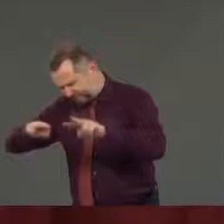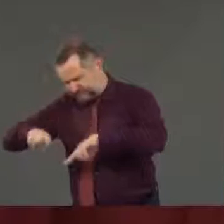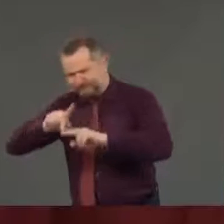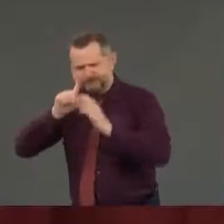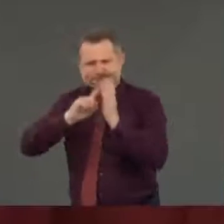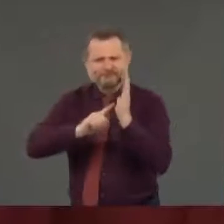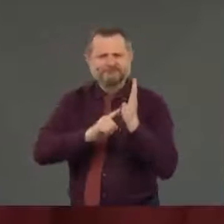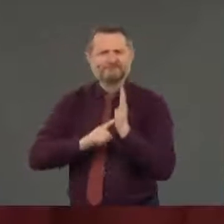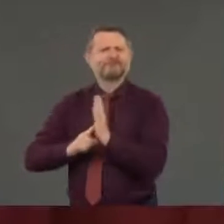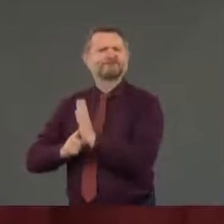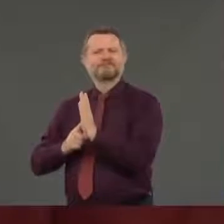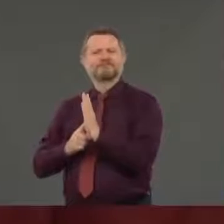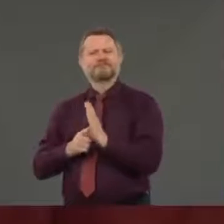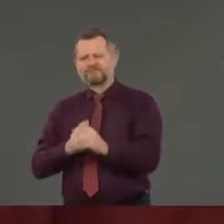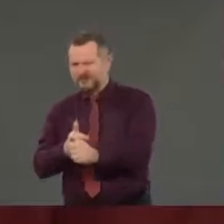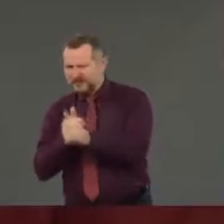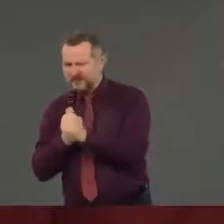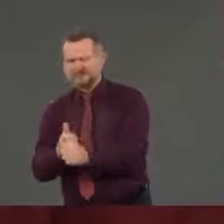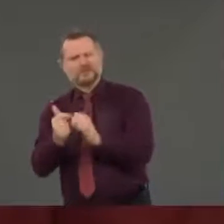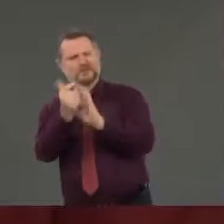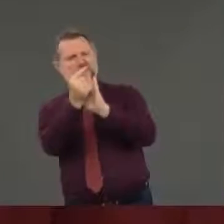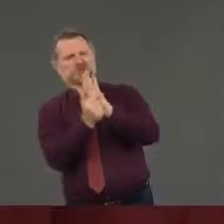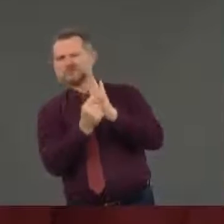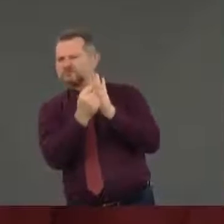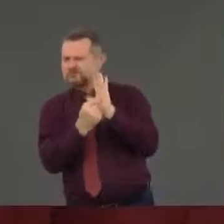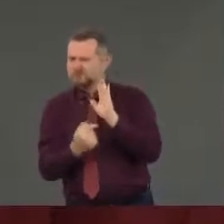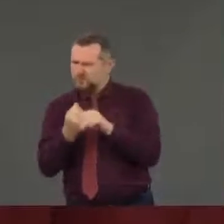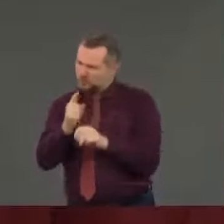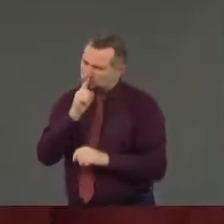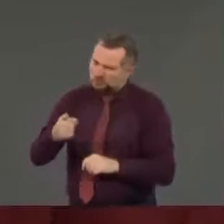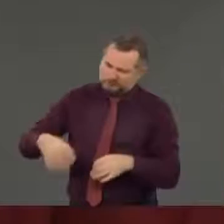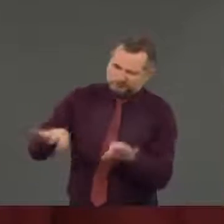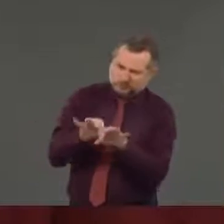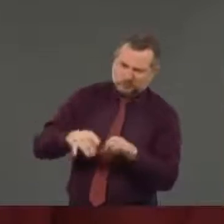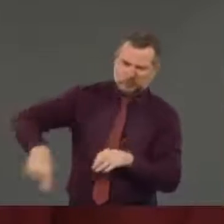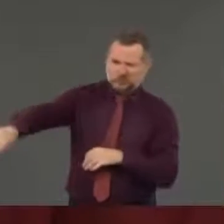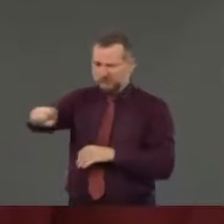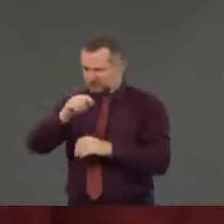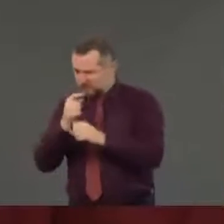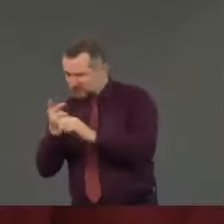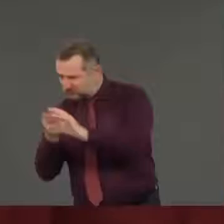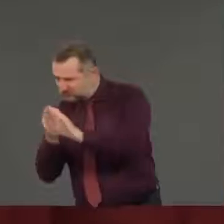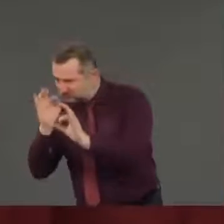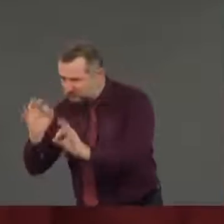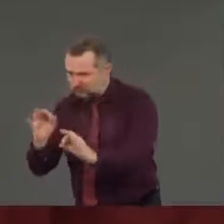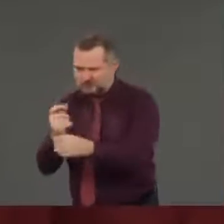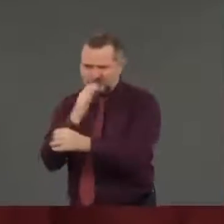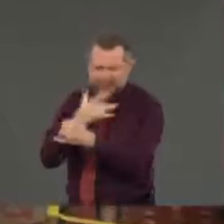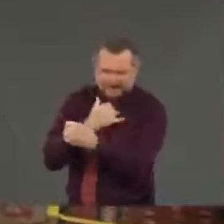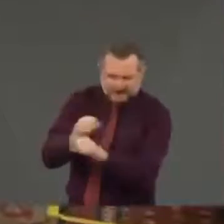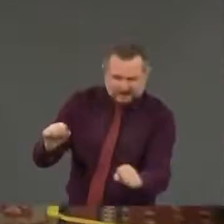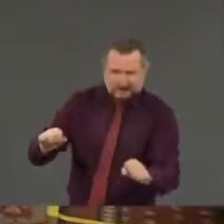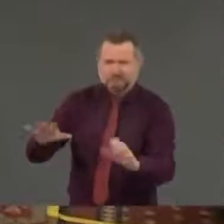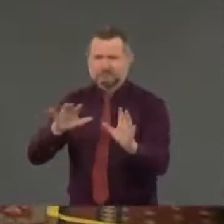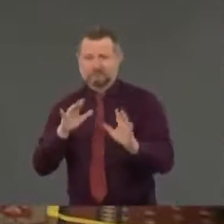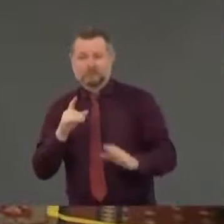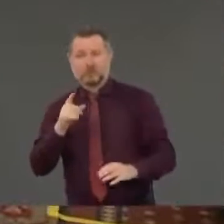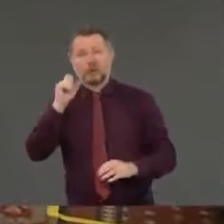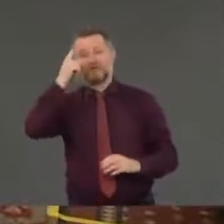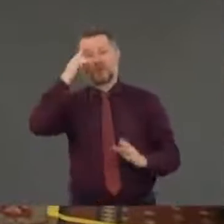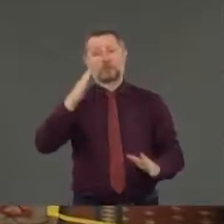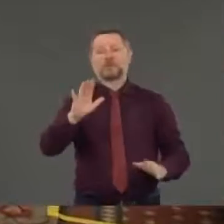the fullest extent of the law, do what we have to do to make sure the individuals in those nursing homes are safe and they have a Bernadette?